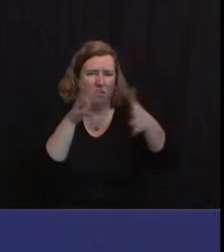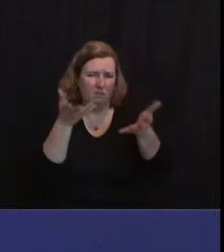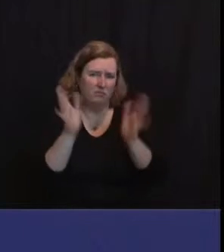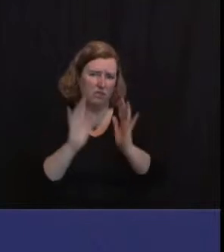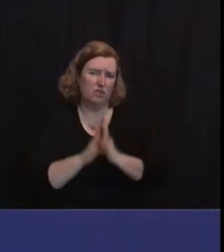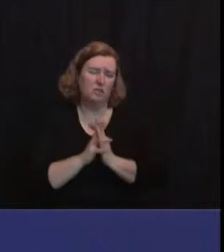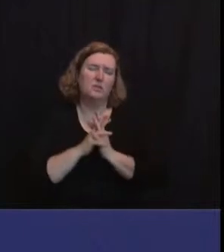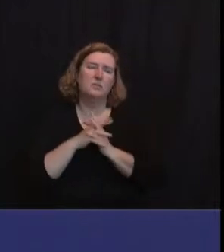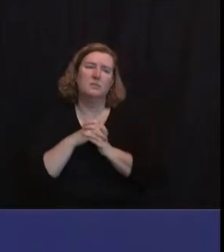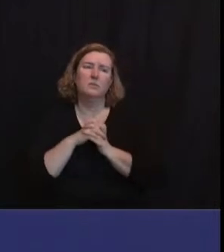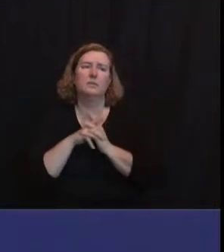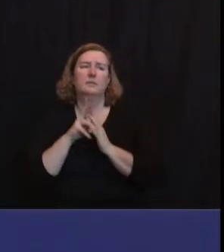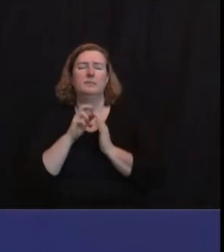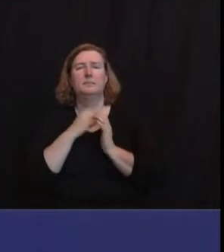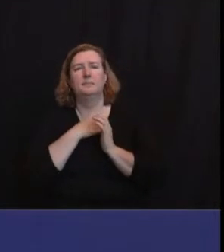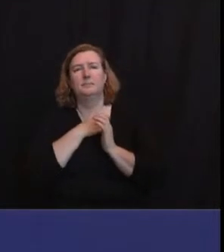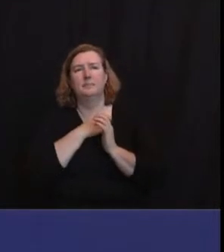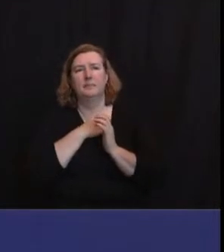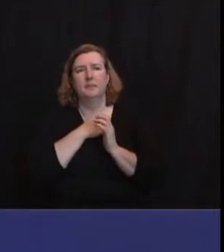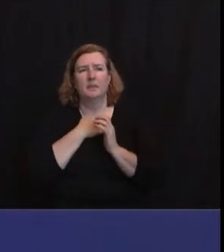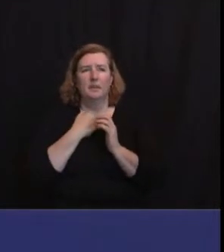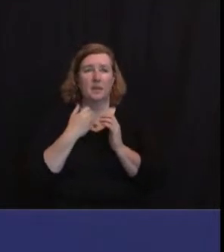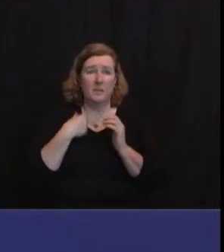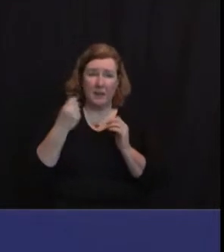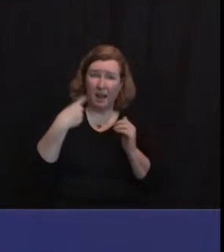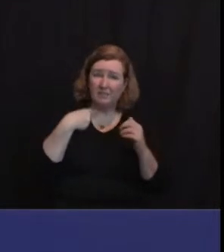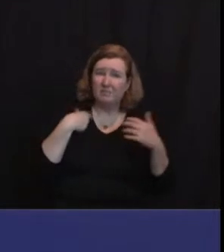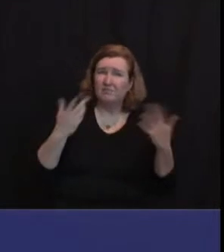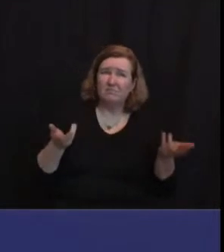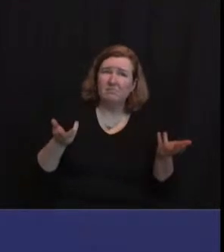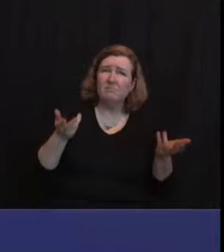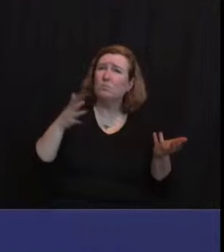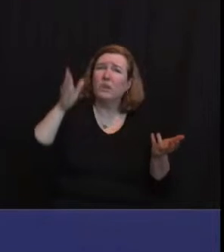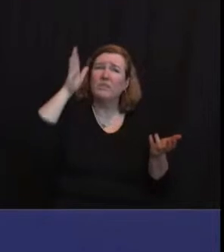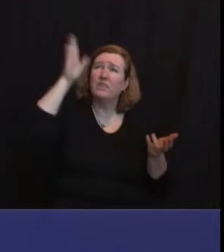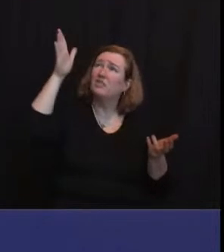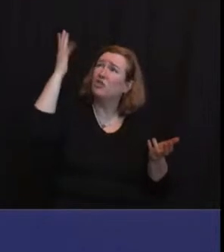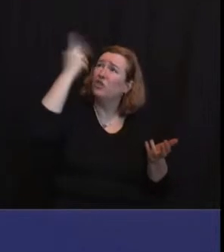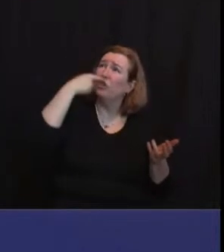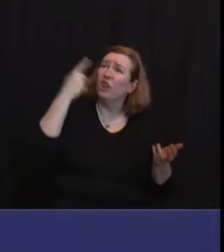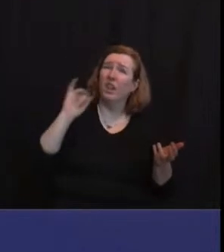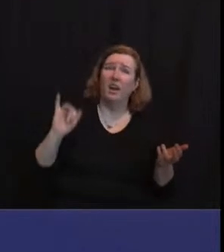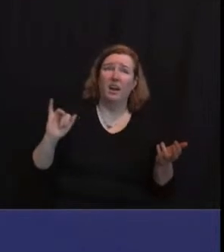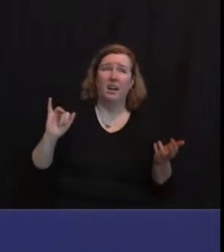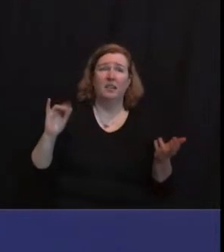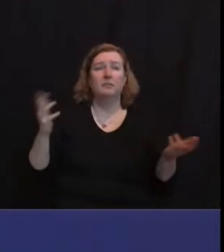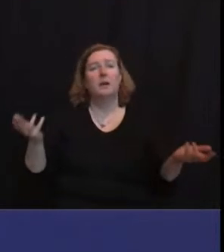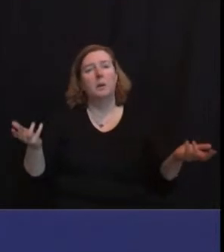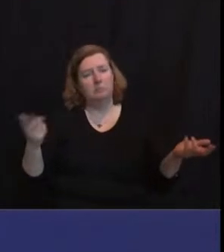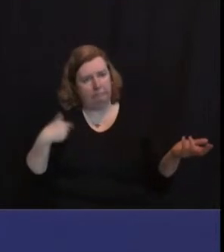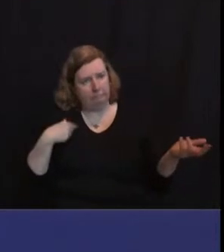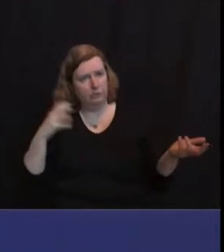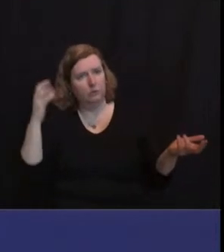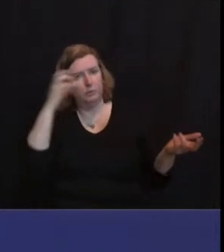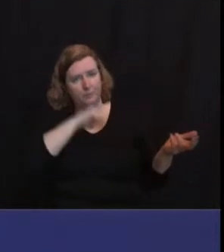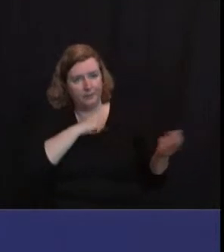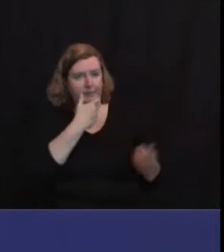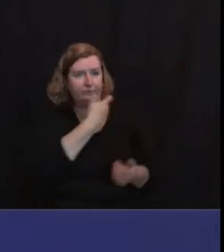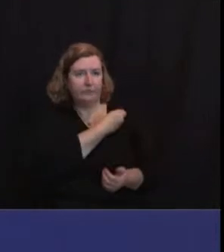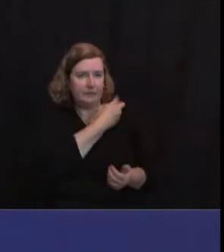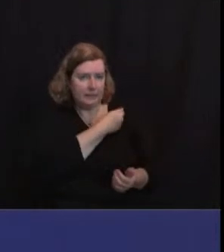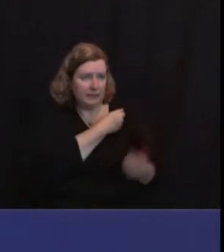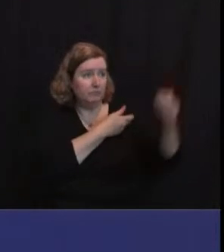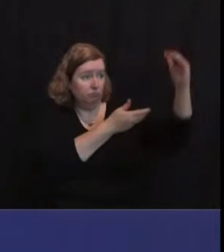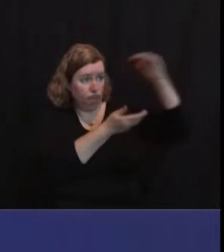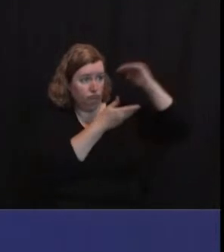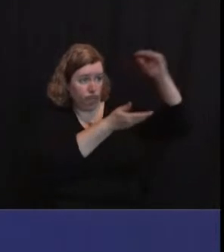And then what do I think it looks like? I think assuming the vaccine supply is